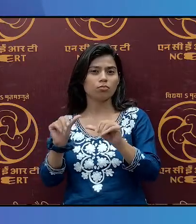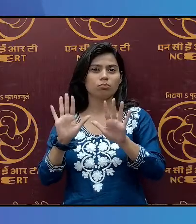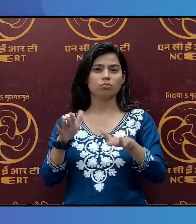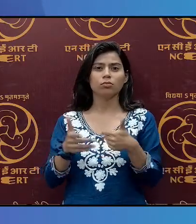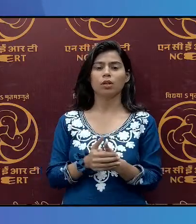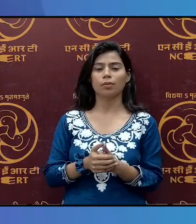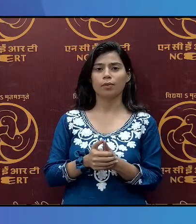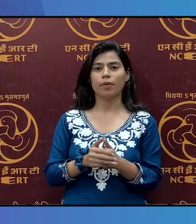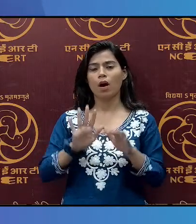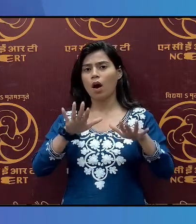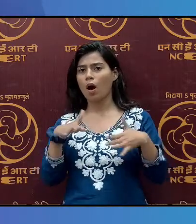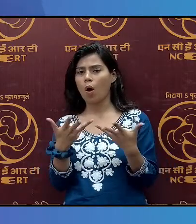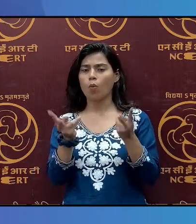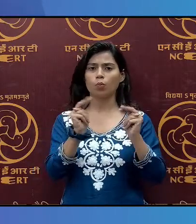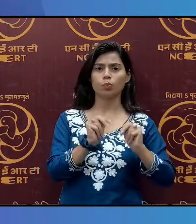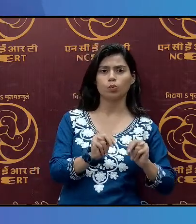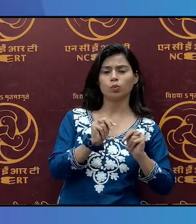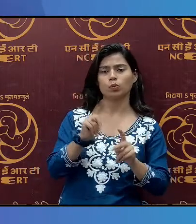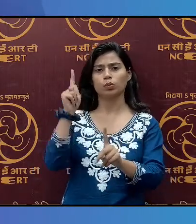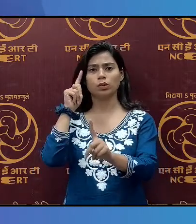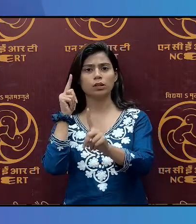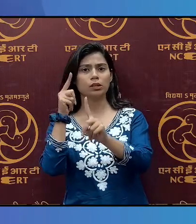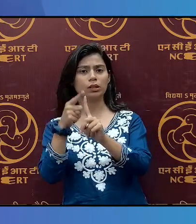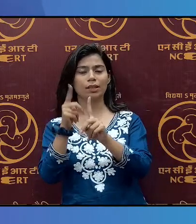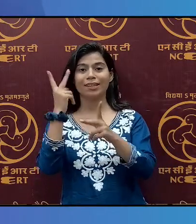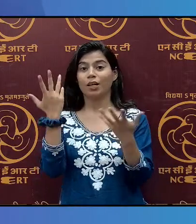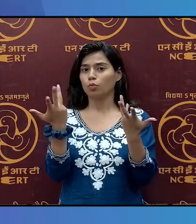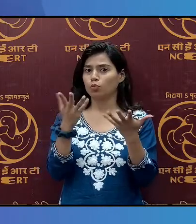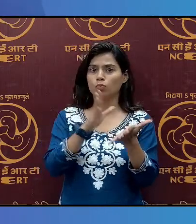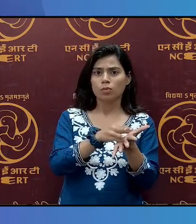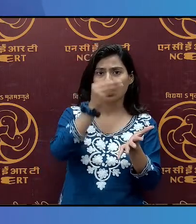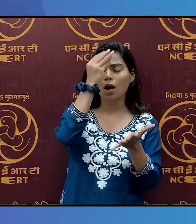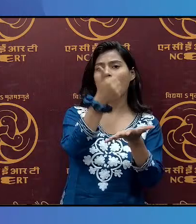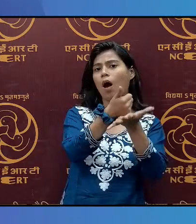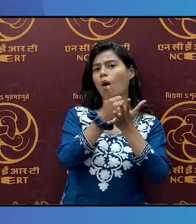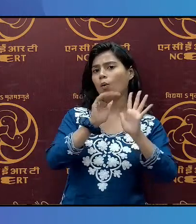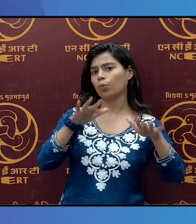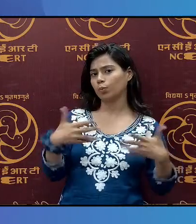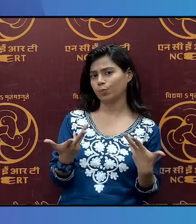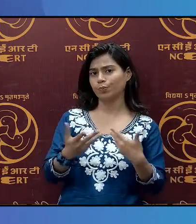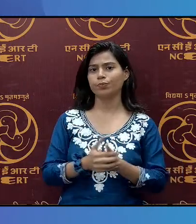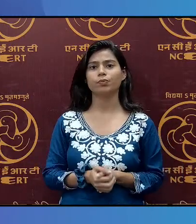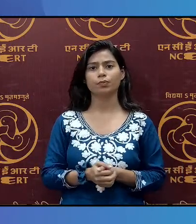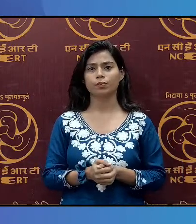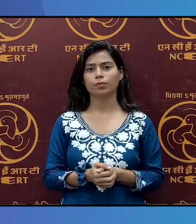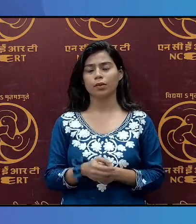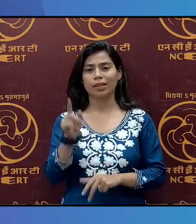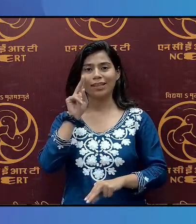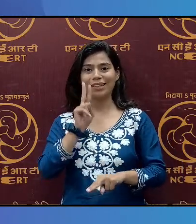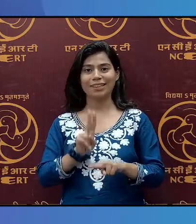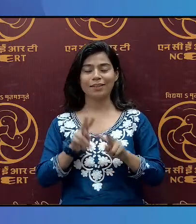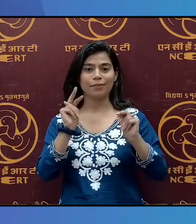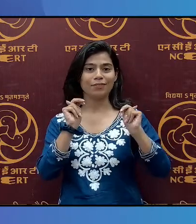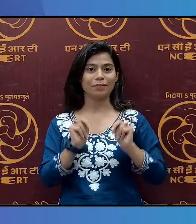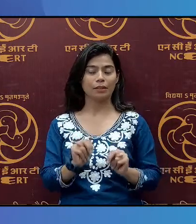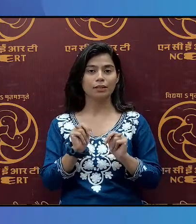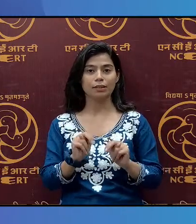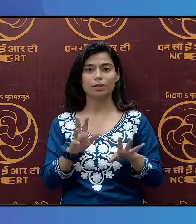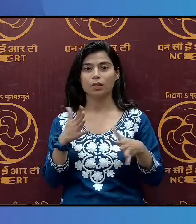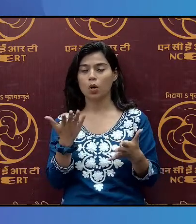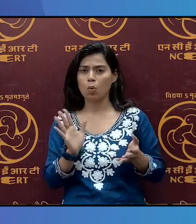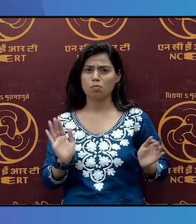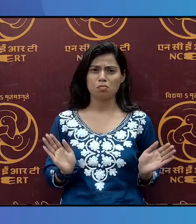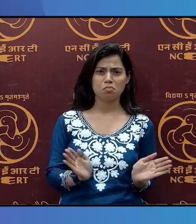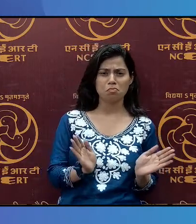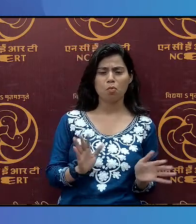breakdown of how needs and goals contribute to learning. Hence, we can say that needs the foundation of